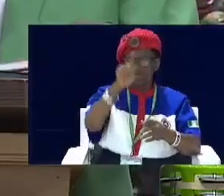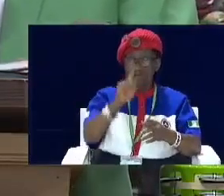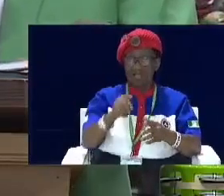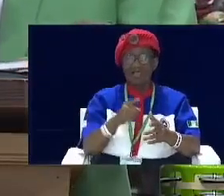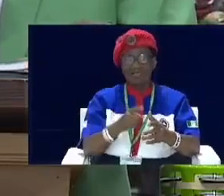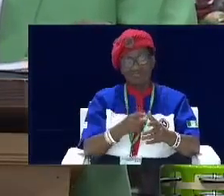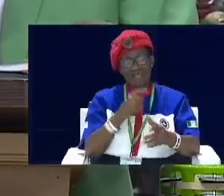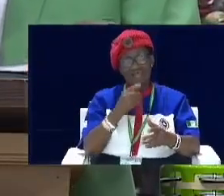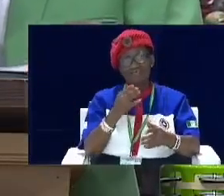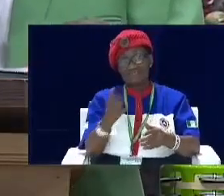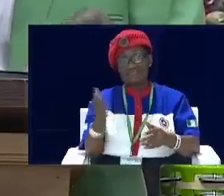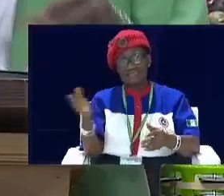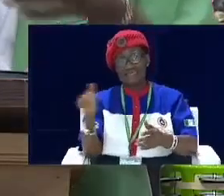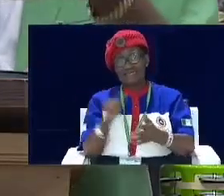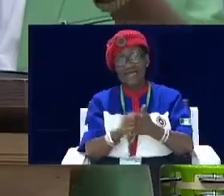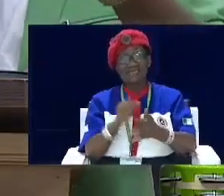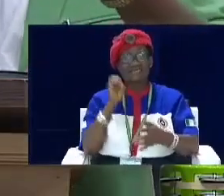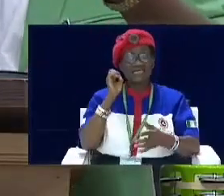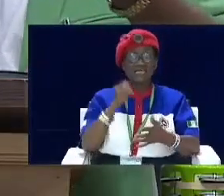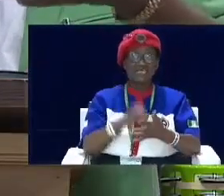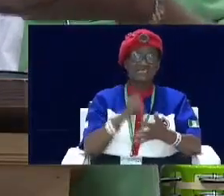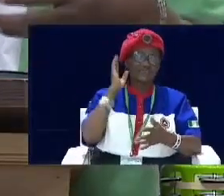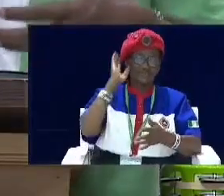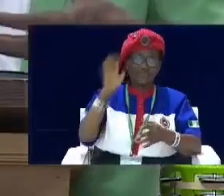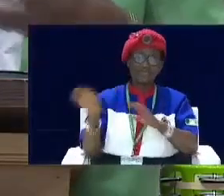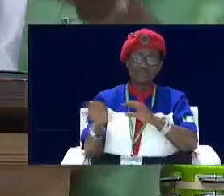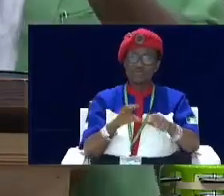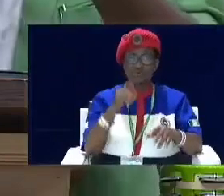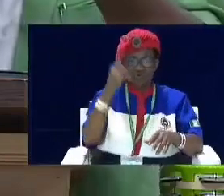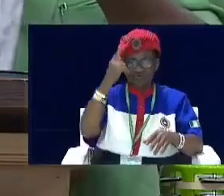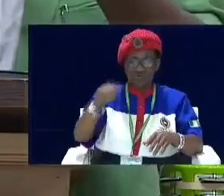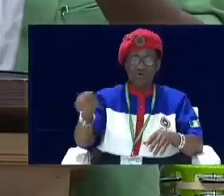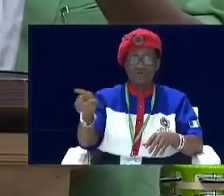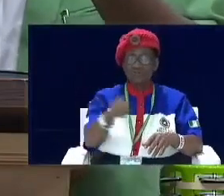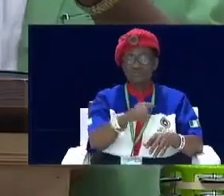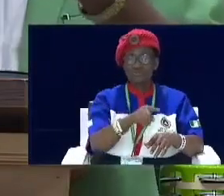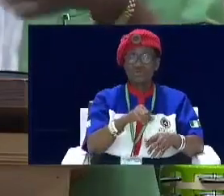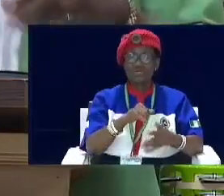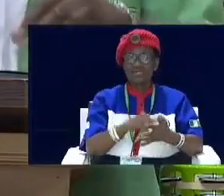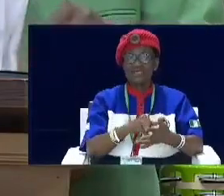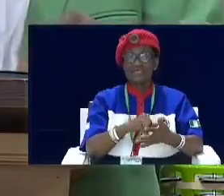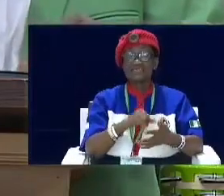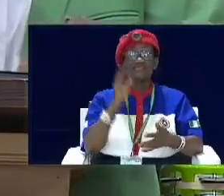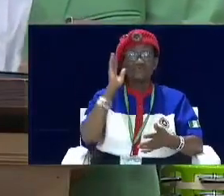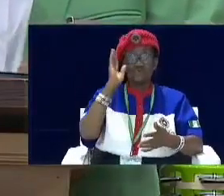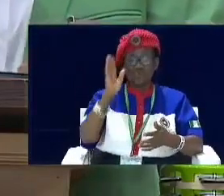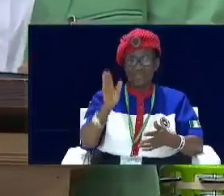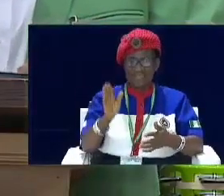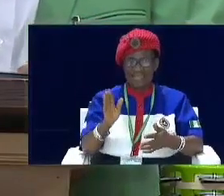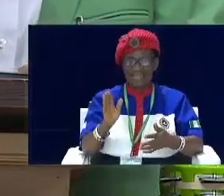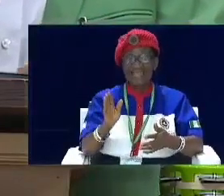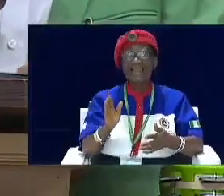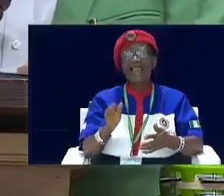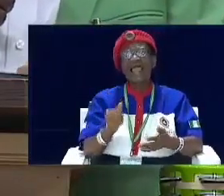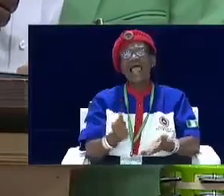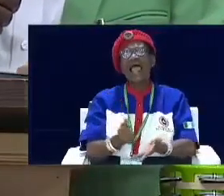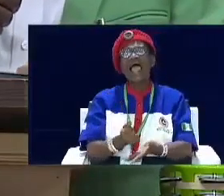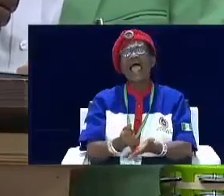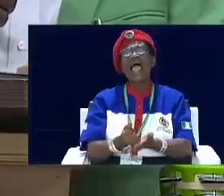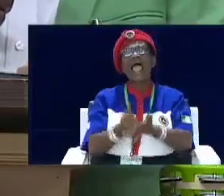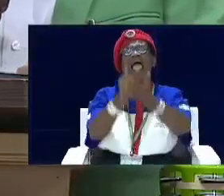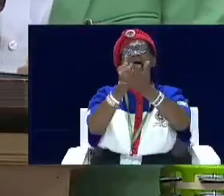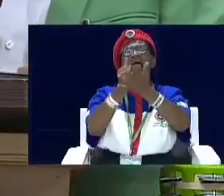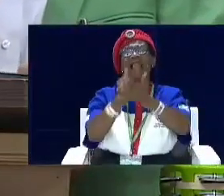to ma se fun o. Is that it will activate your potential. Oni wi pe ohun won ni